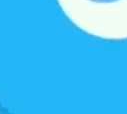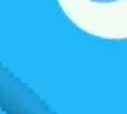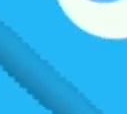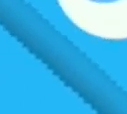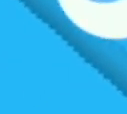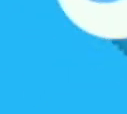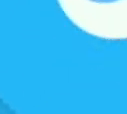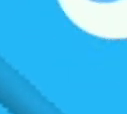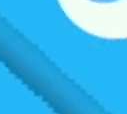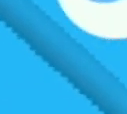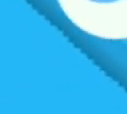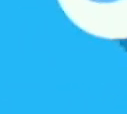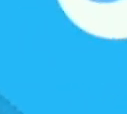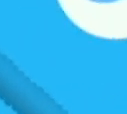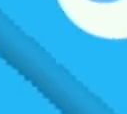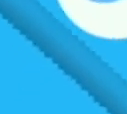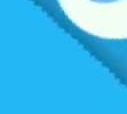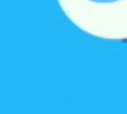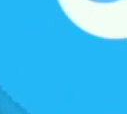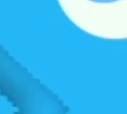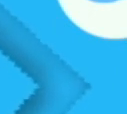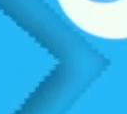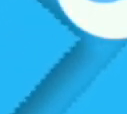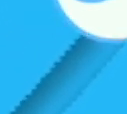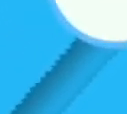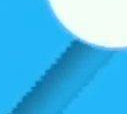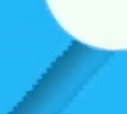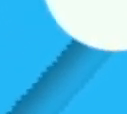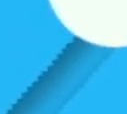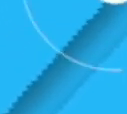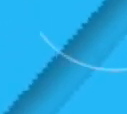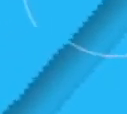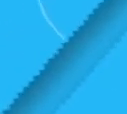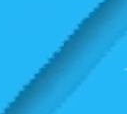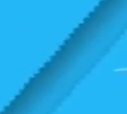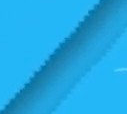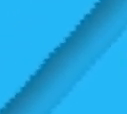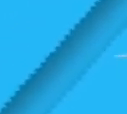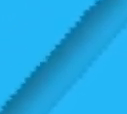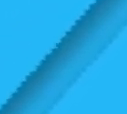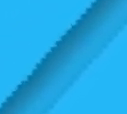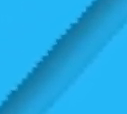for breaking news, live event coverage, web exclusives, and much more.